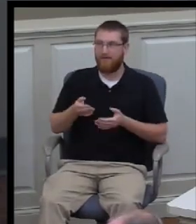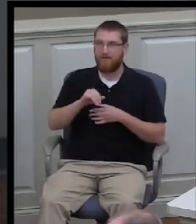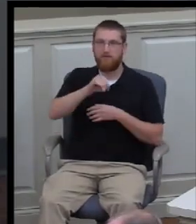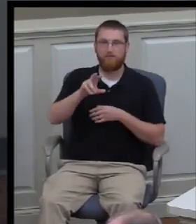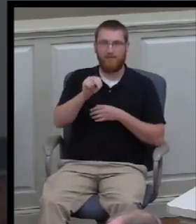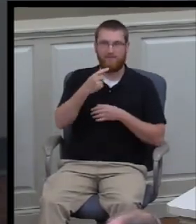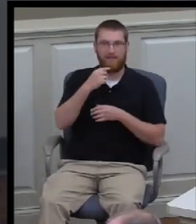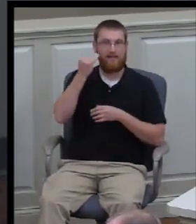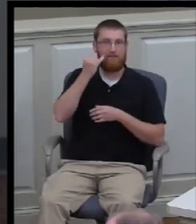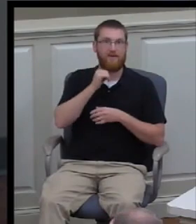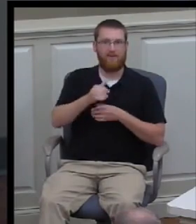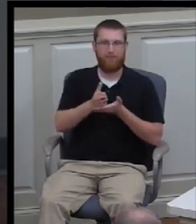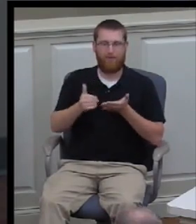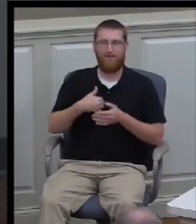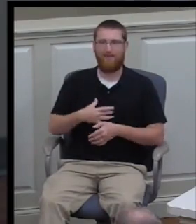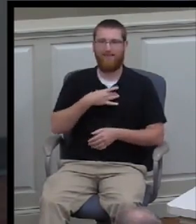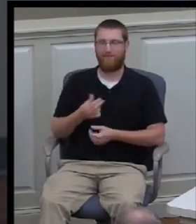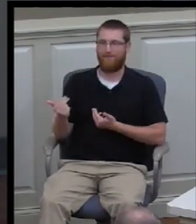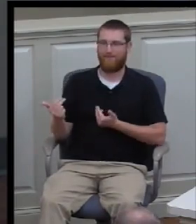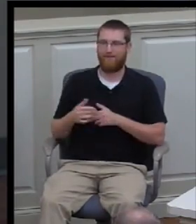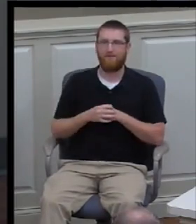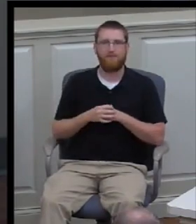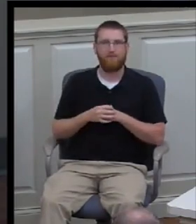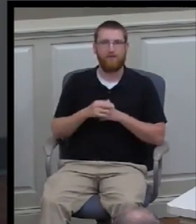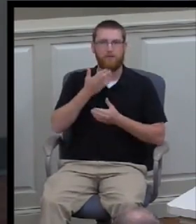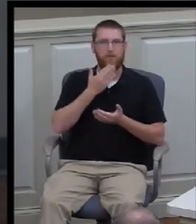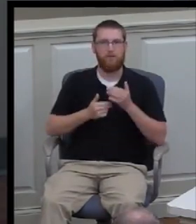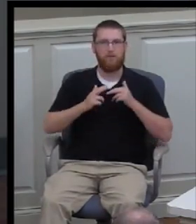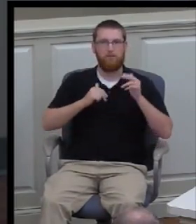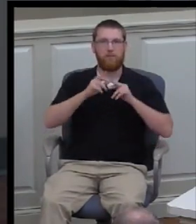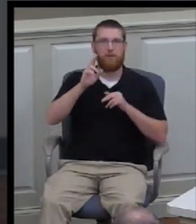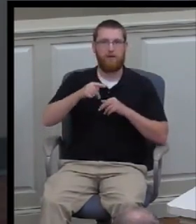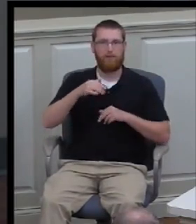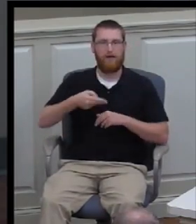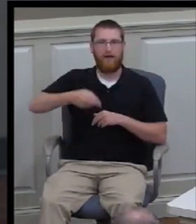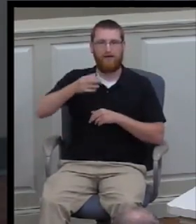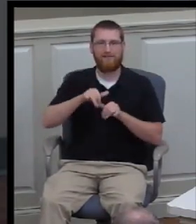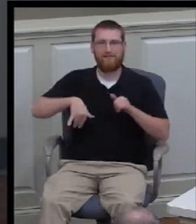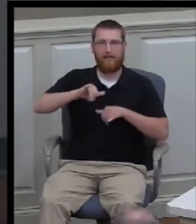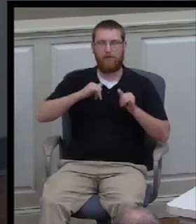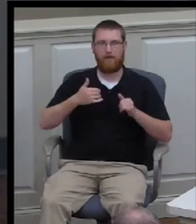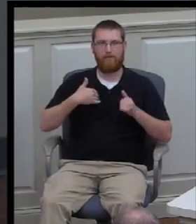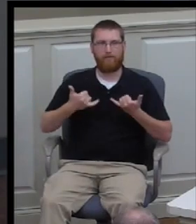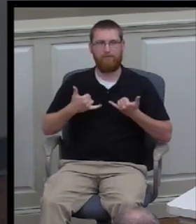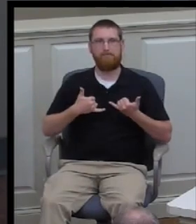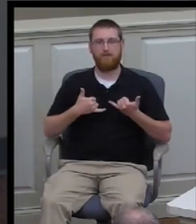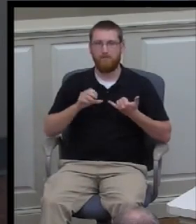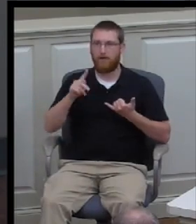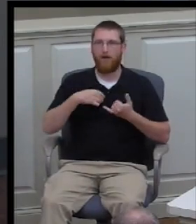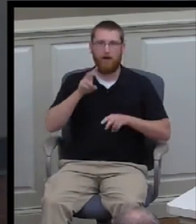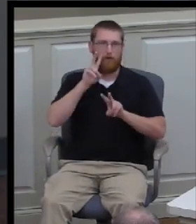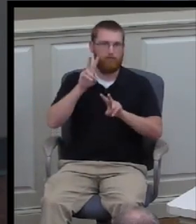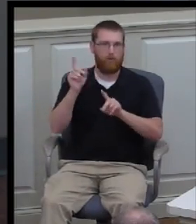part. Yeah. Great build up and high standards that I have to now live up to. So I look forward to